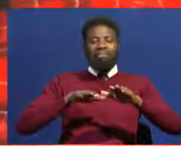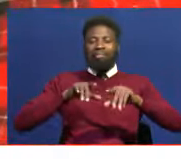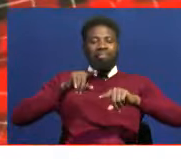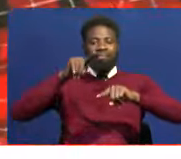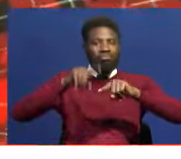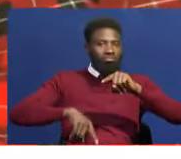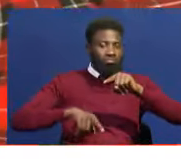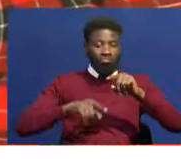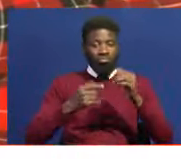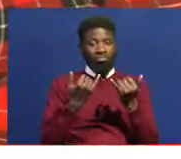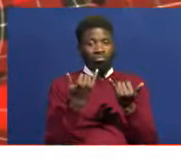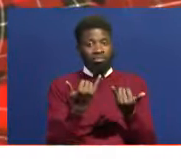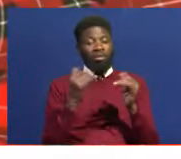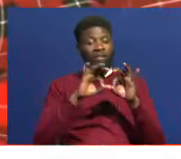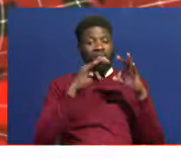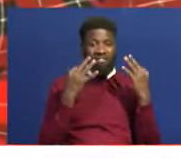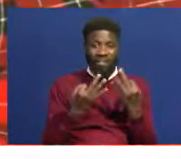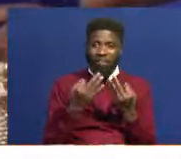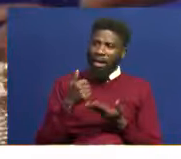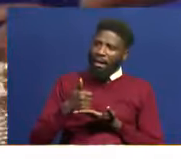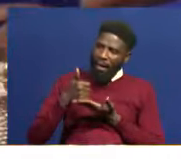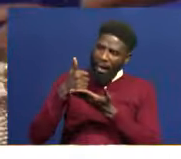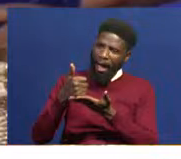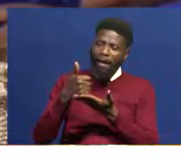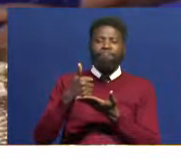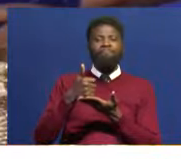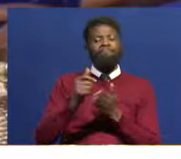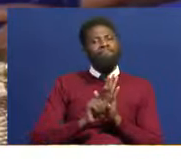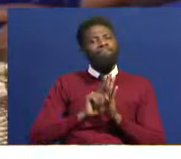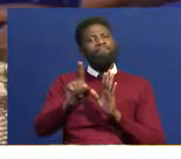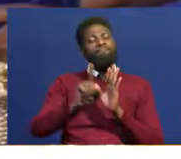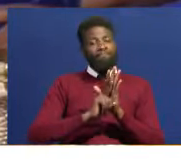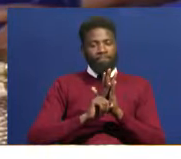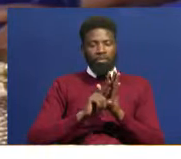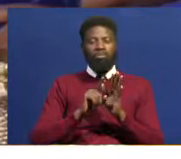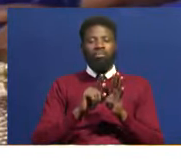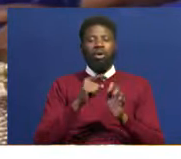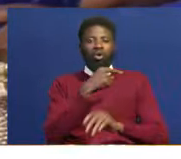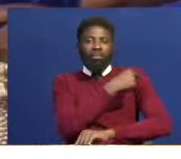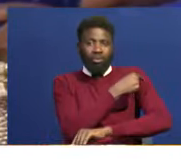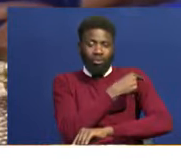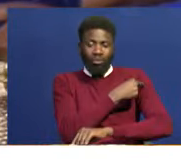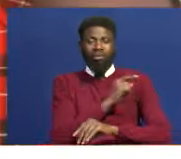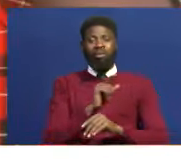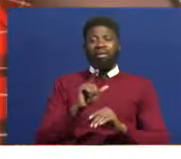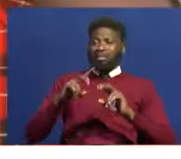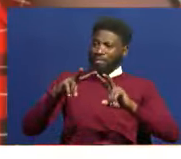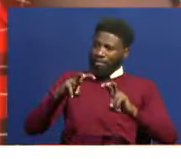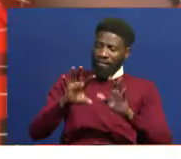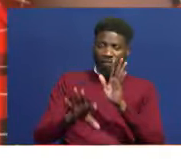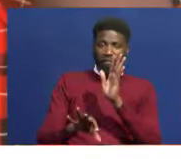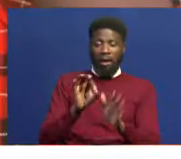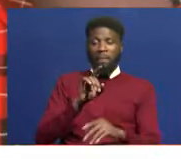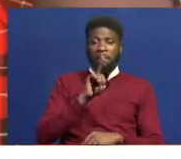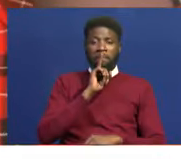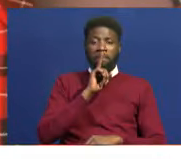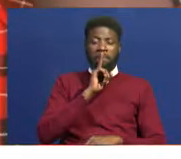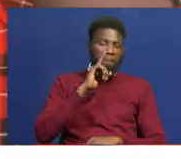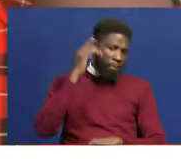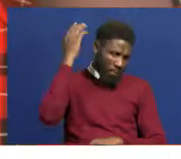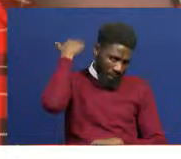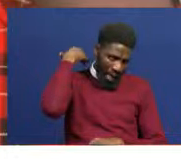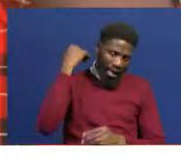This forced the family to seek medical assistance, only to be told of growth in the back and the lungs. Sasa